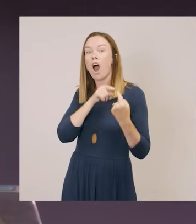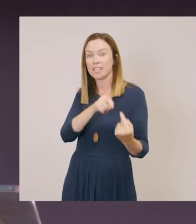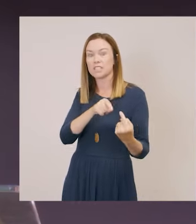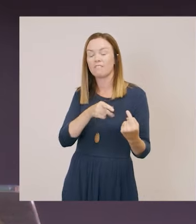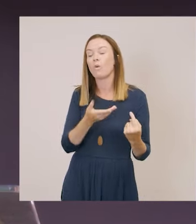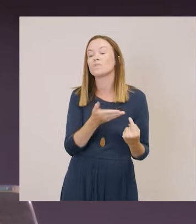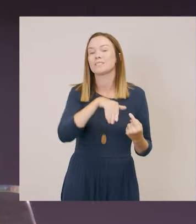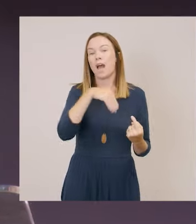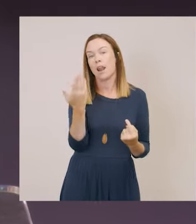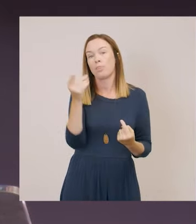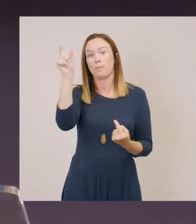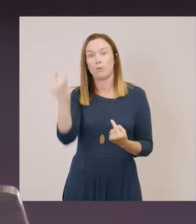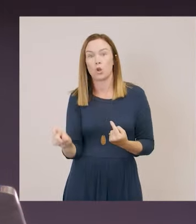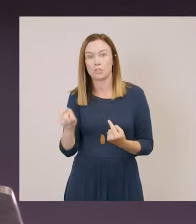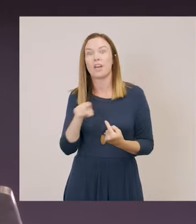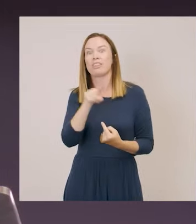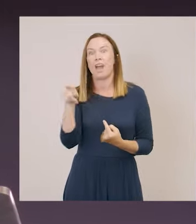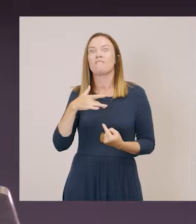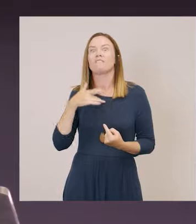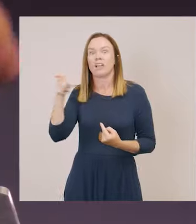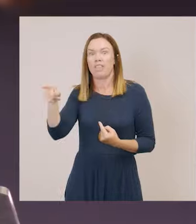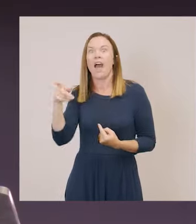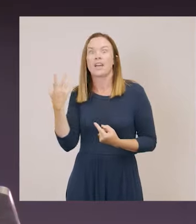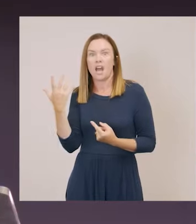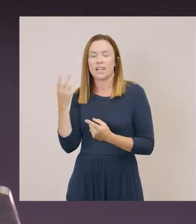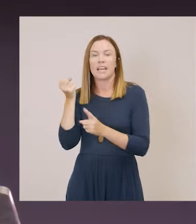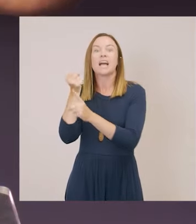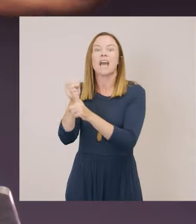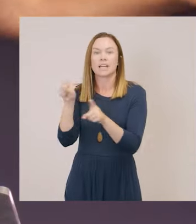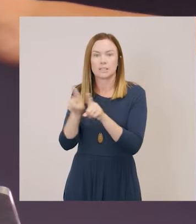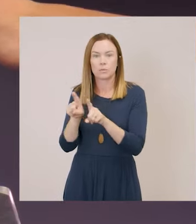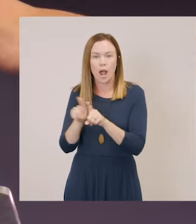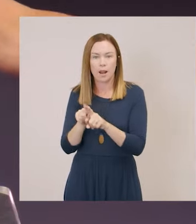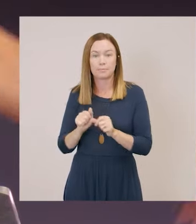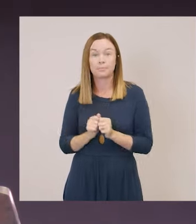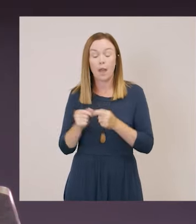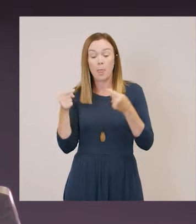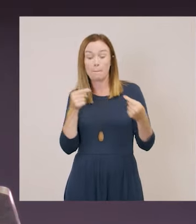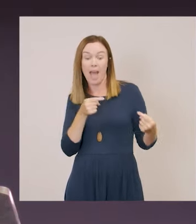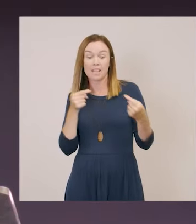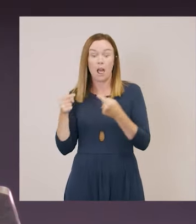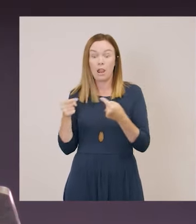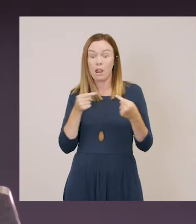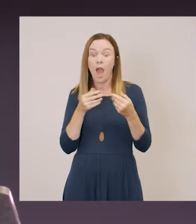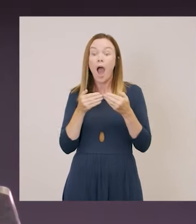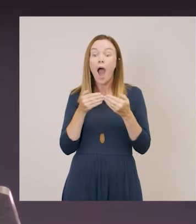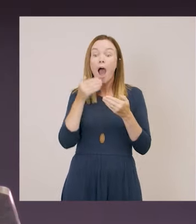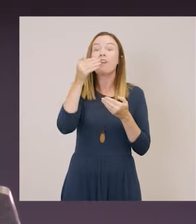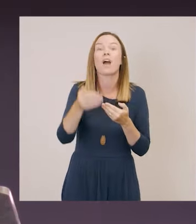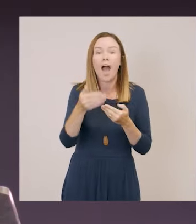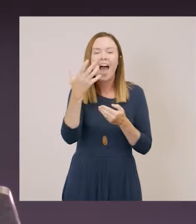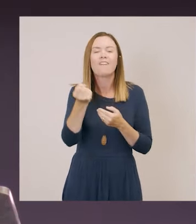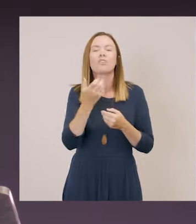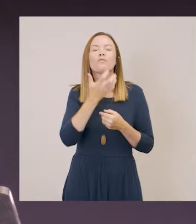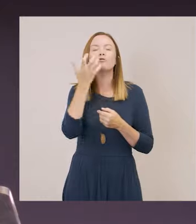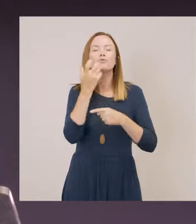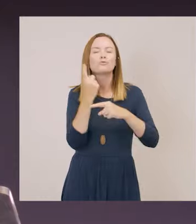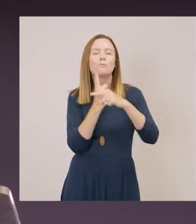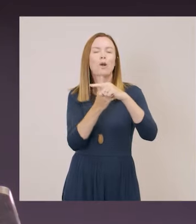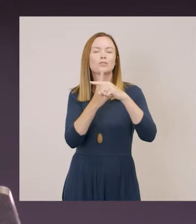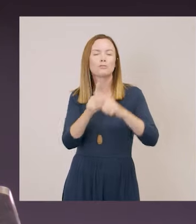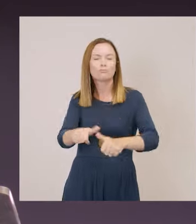like they're going to get taken out. There is fruit on the other side of the battle. If